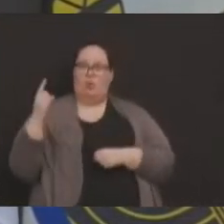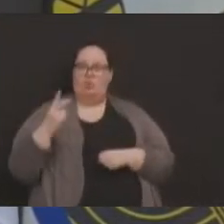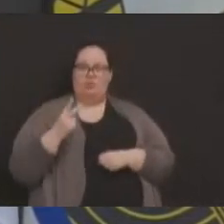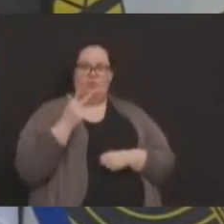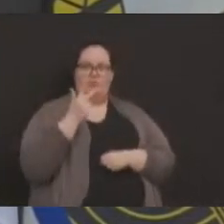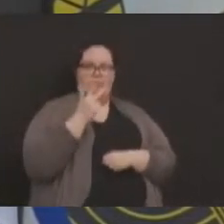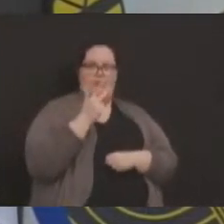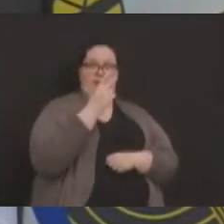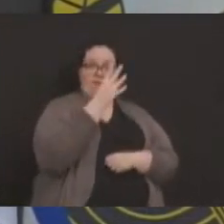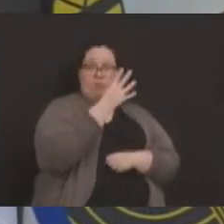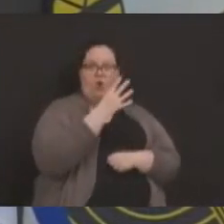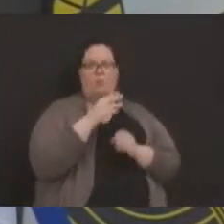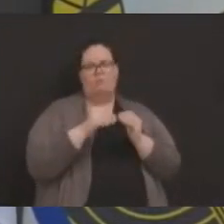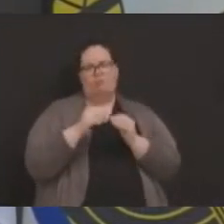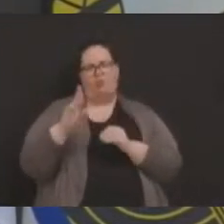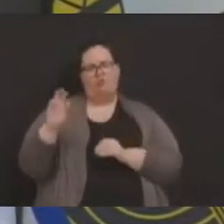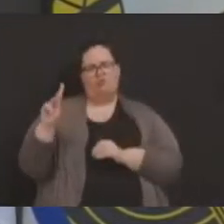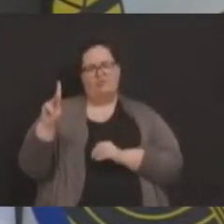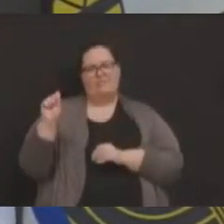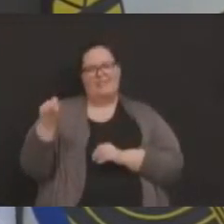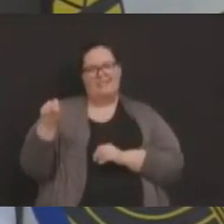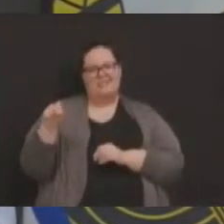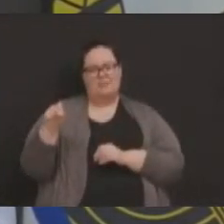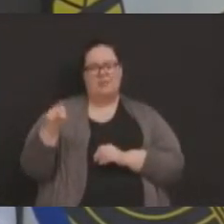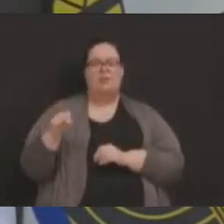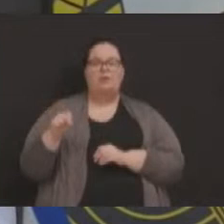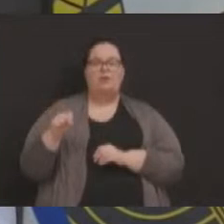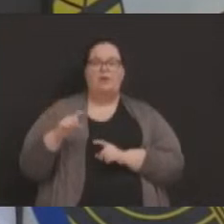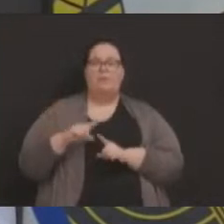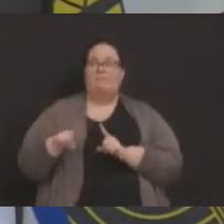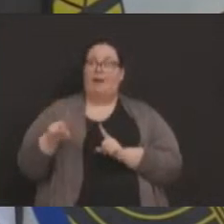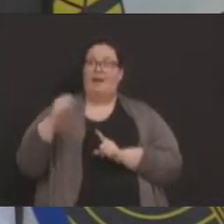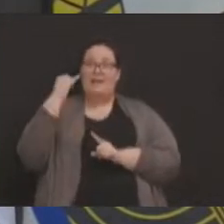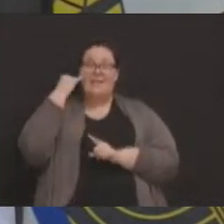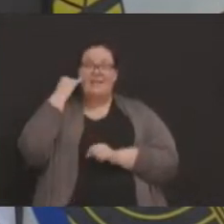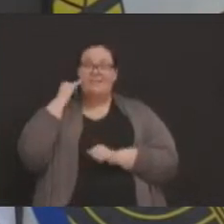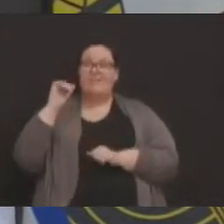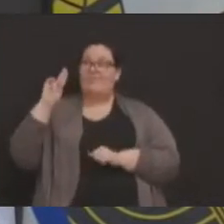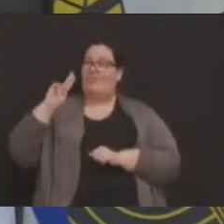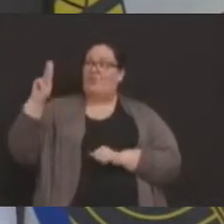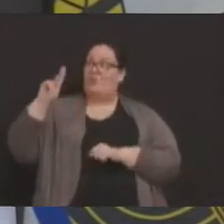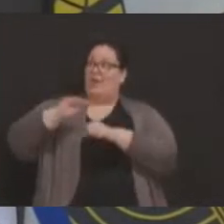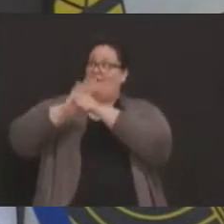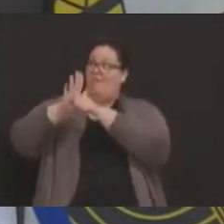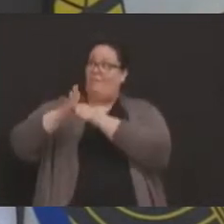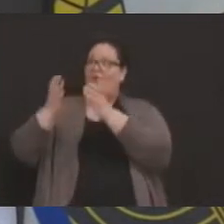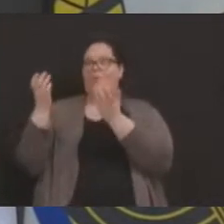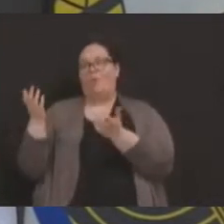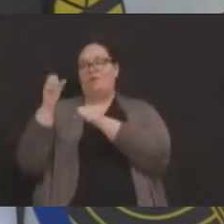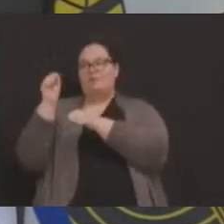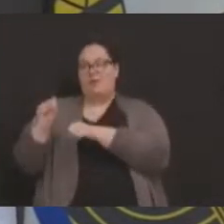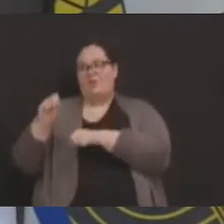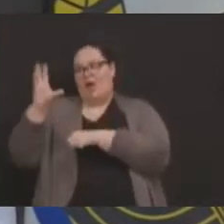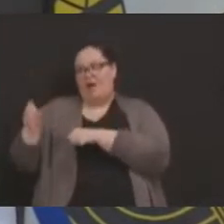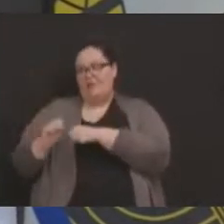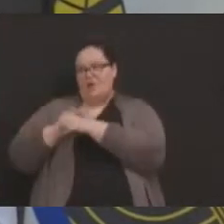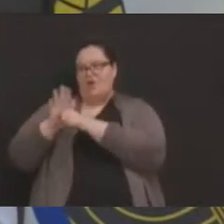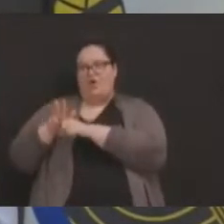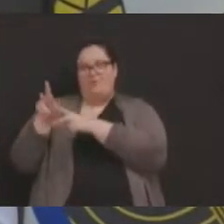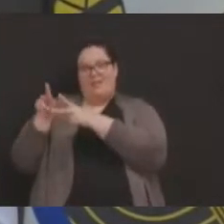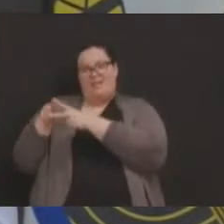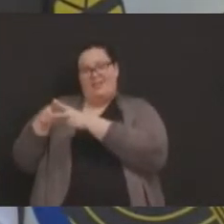We're just really evaluating what those elevated risks mean. So we've sent 19 samples already for the genetic